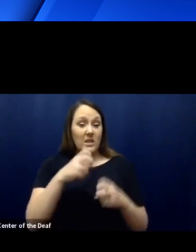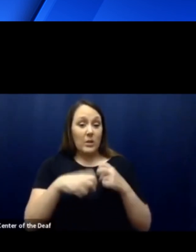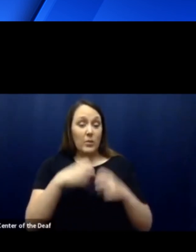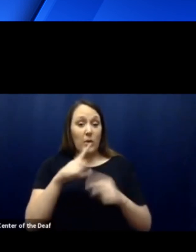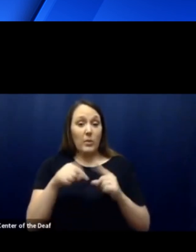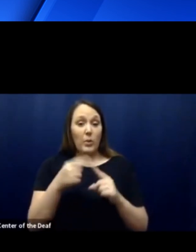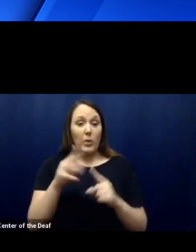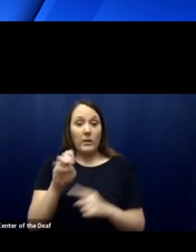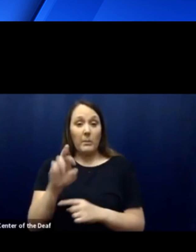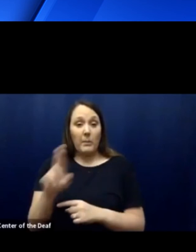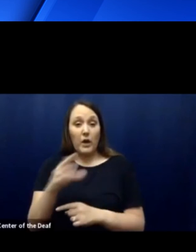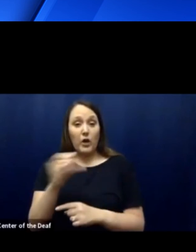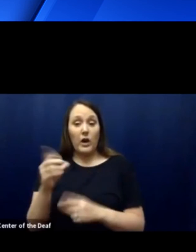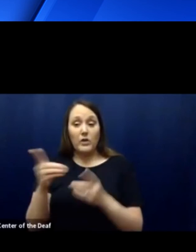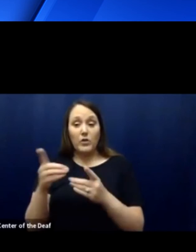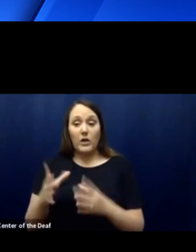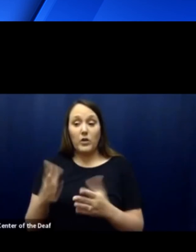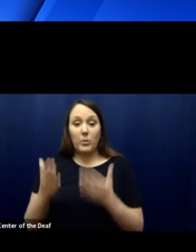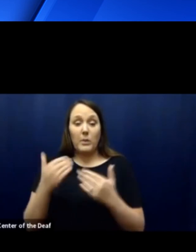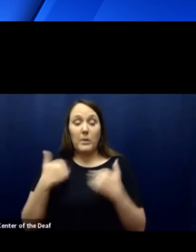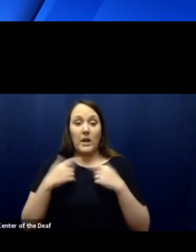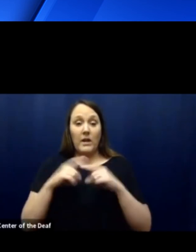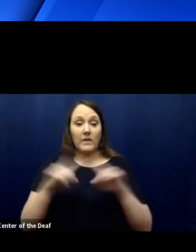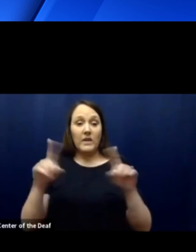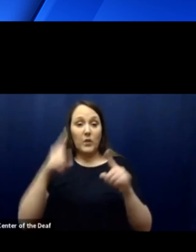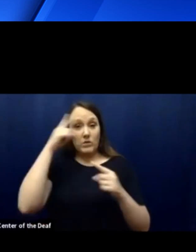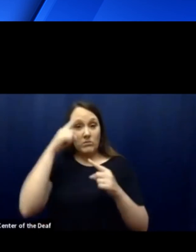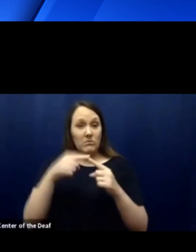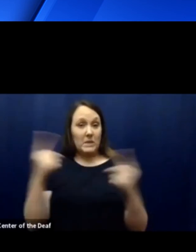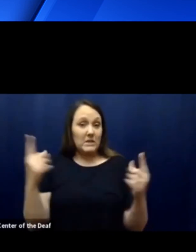mayor and director may have different opinions and votes?